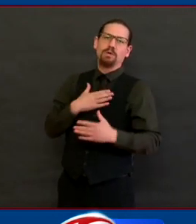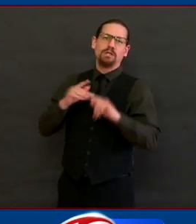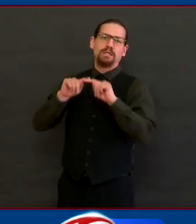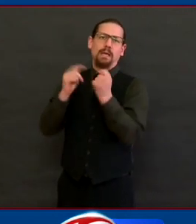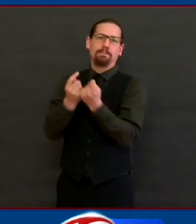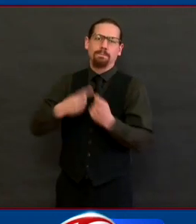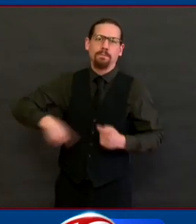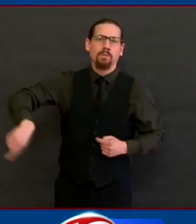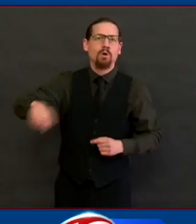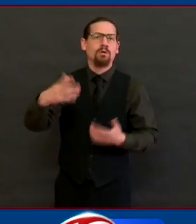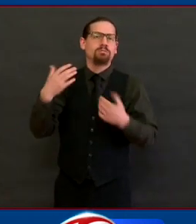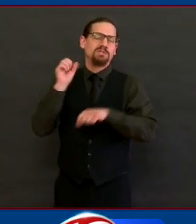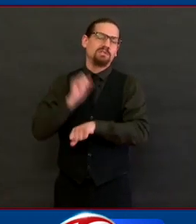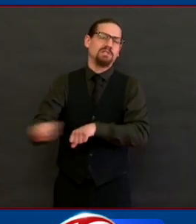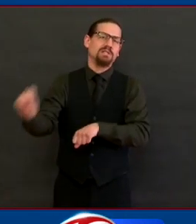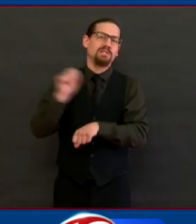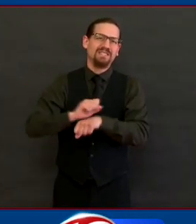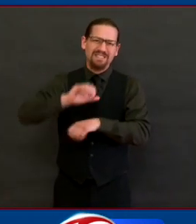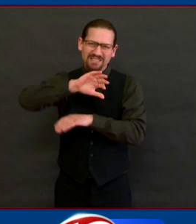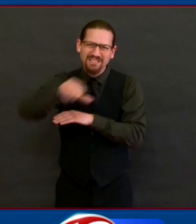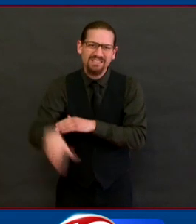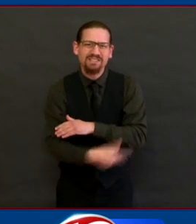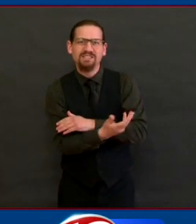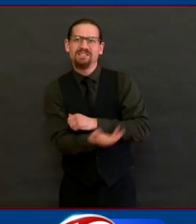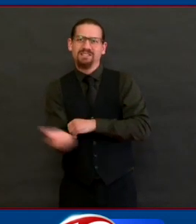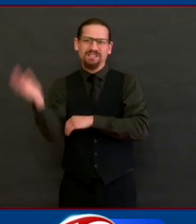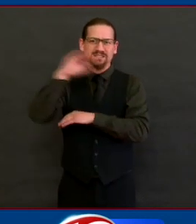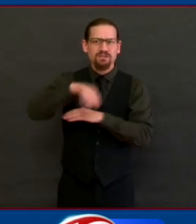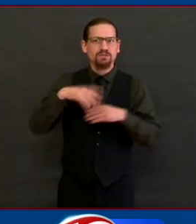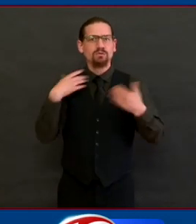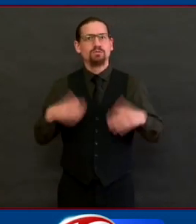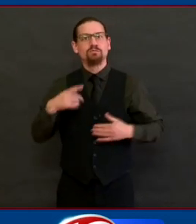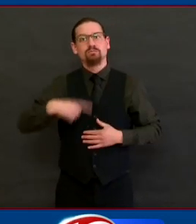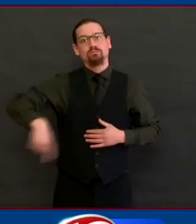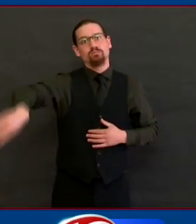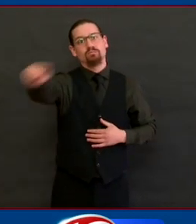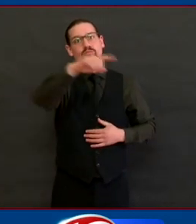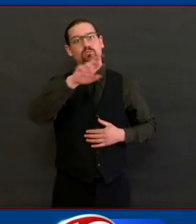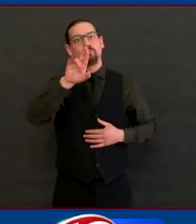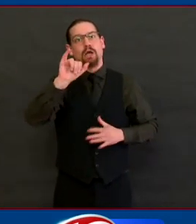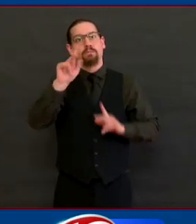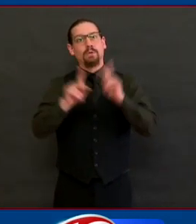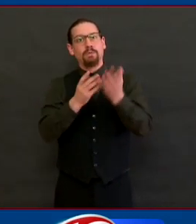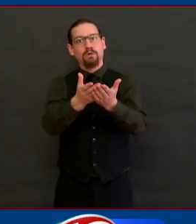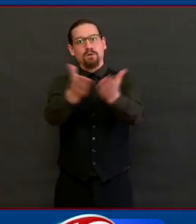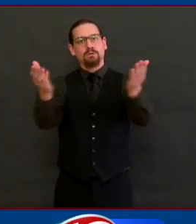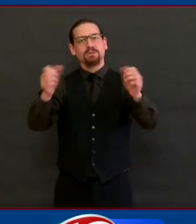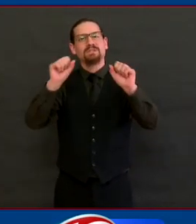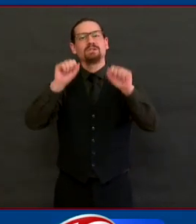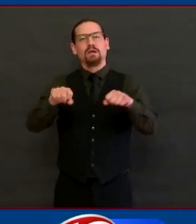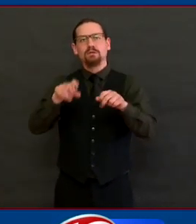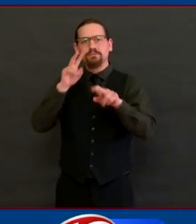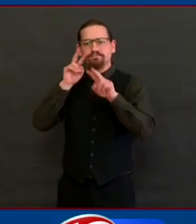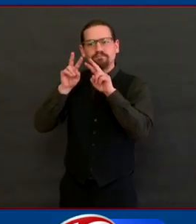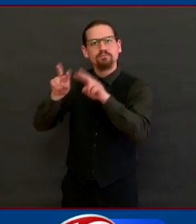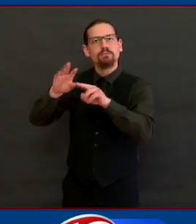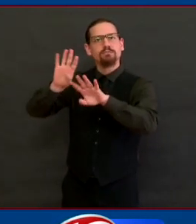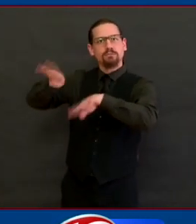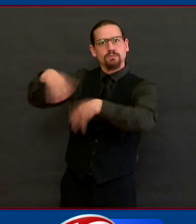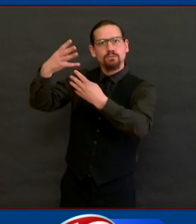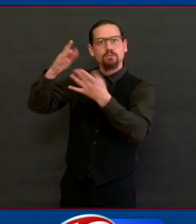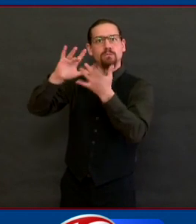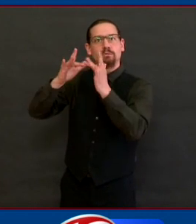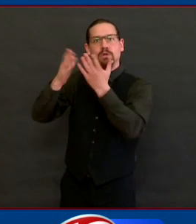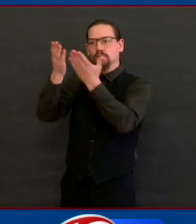will feel a little relief when you look at that. I mean, the numbers are going up, and that's not a great feeling. But on the other hand, it's there. It's